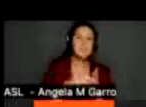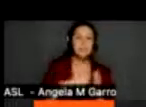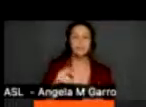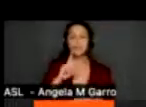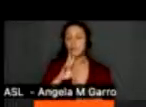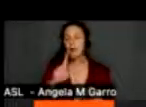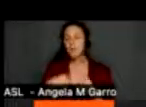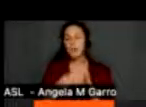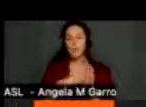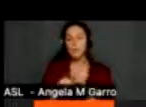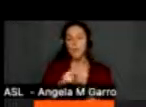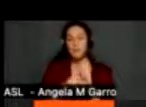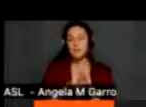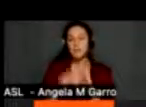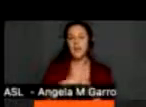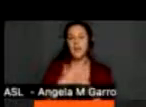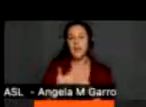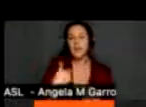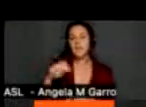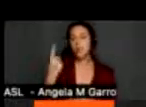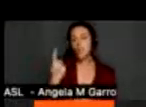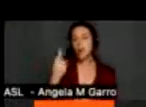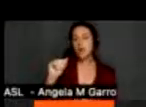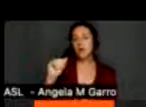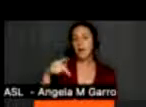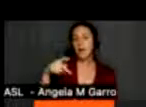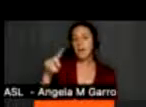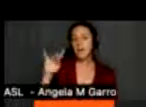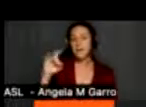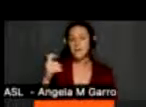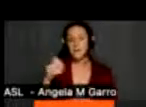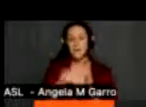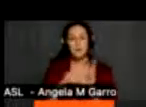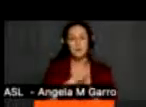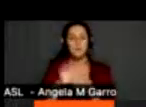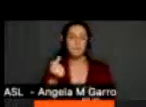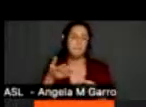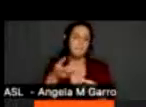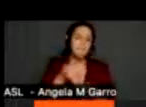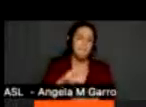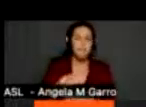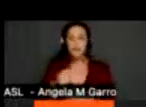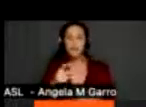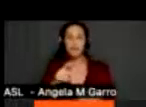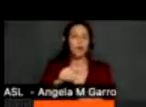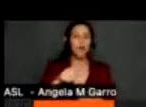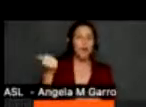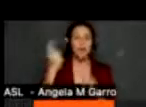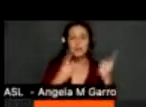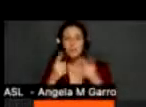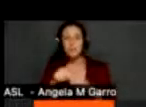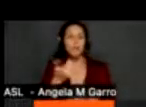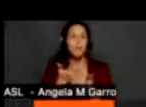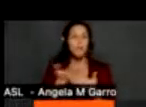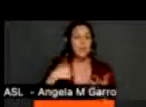And then we do have one appendix document that is a little summary of other considerations, other things that we'll look